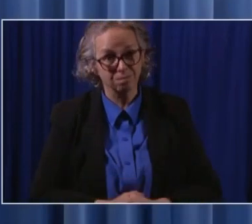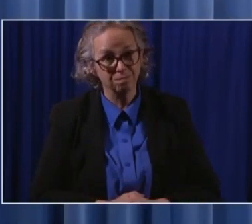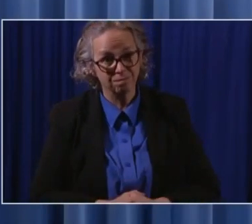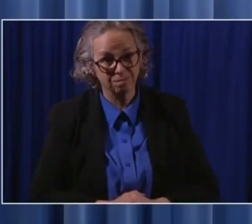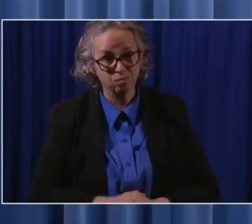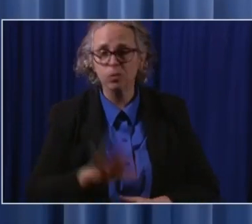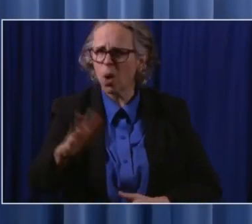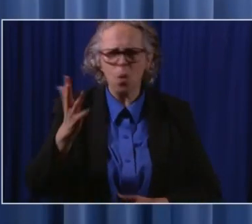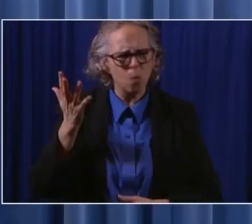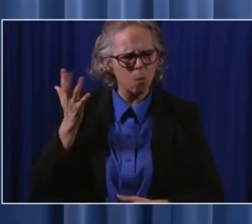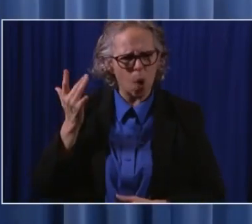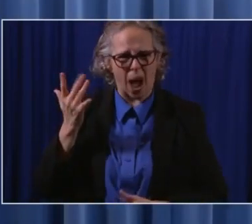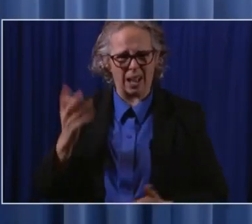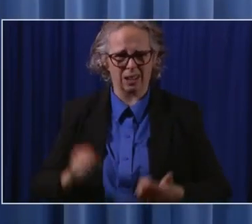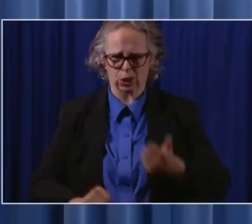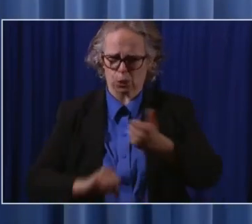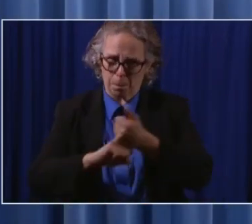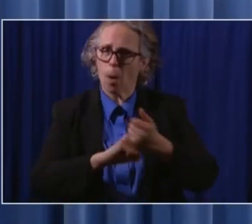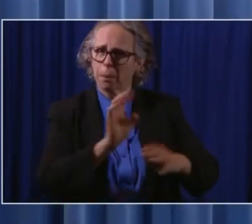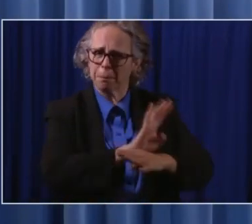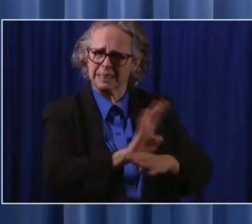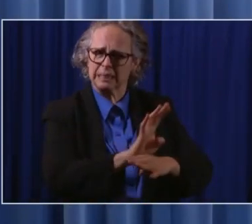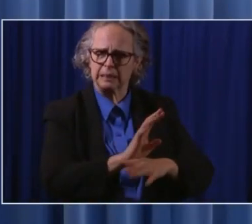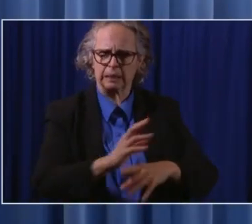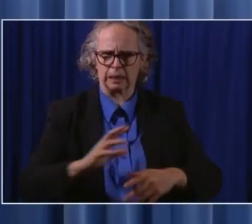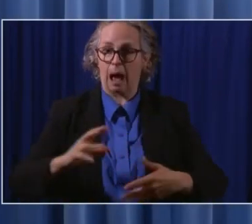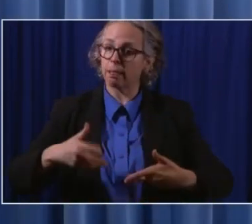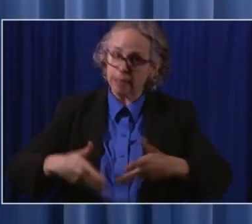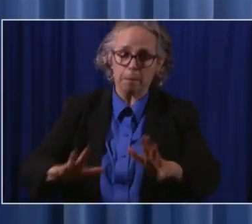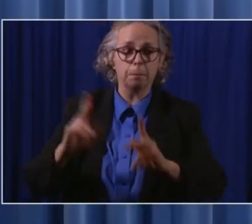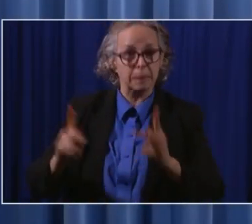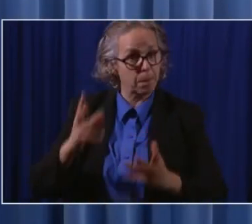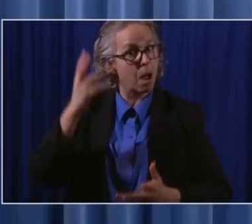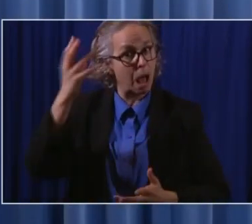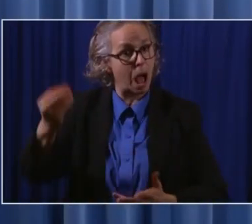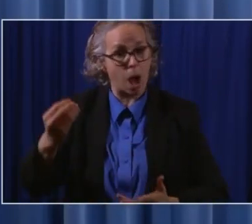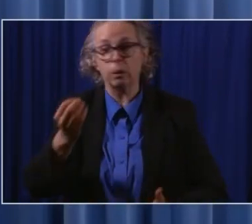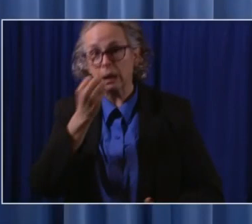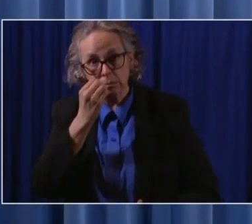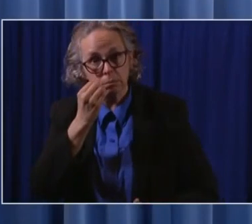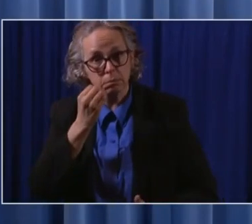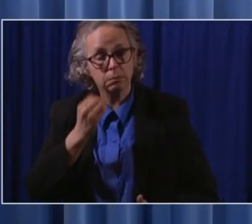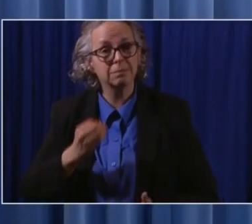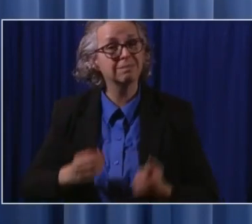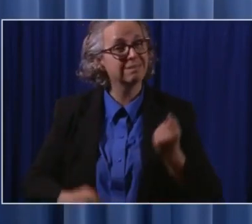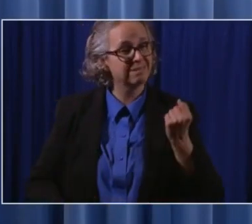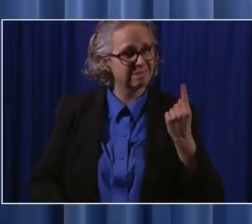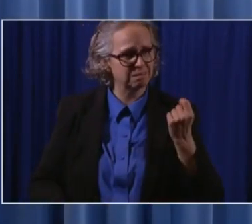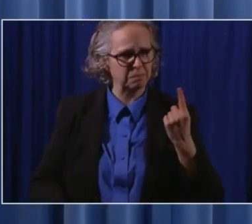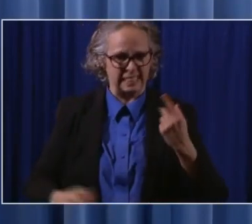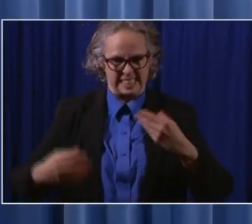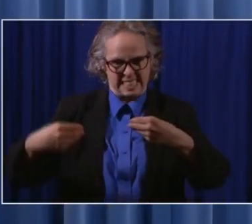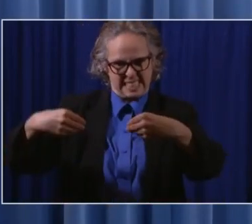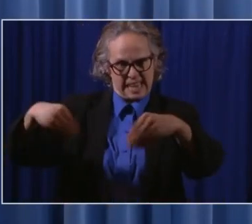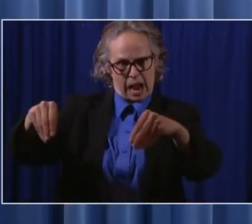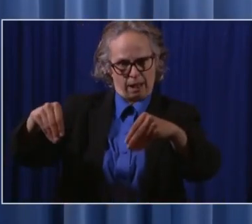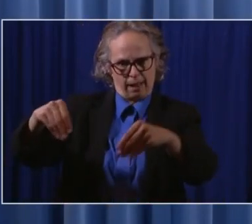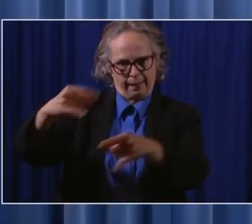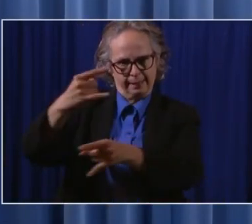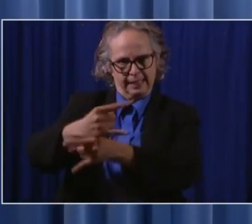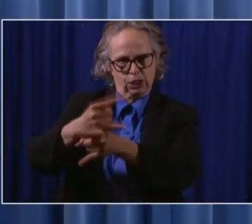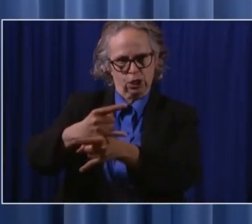accommodate them. So the businesses can stay open. We believe stopping the sales at 10 o'clock is going to